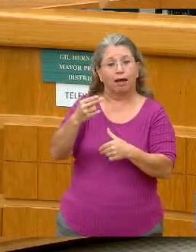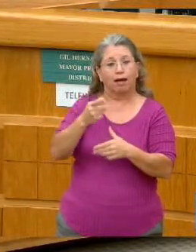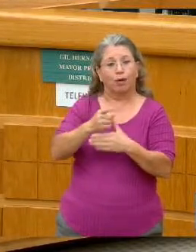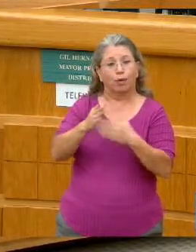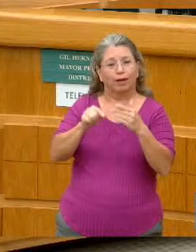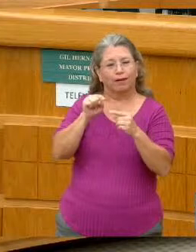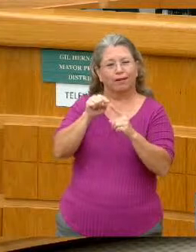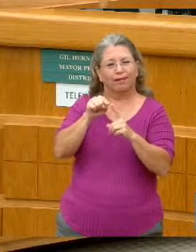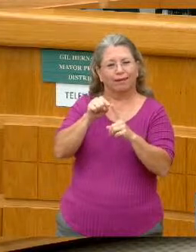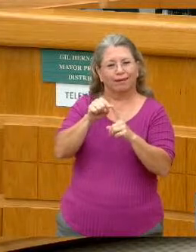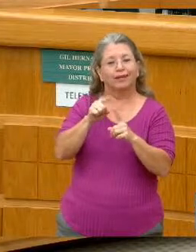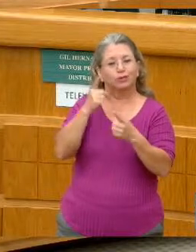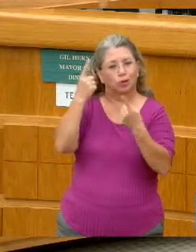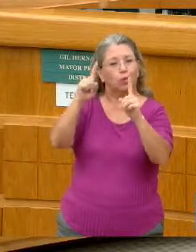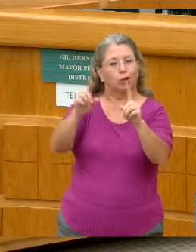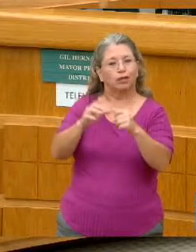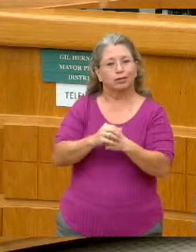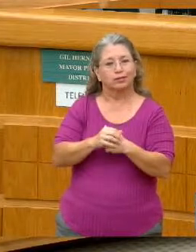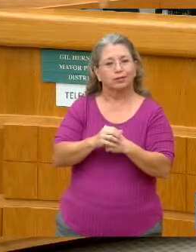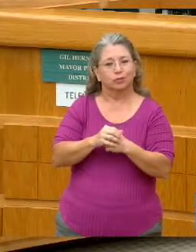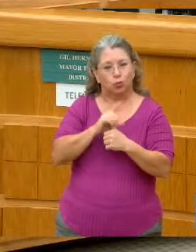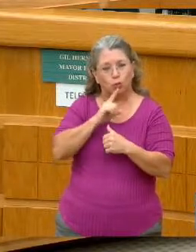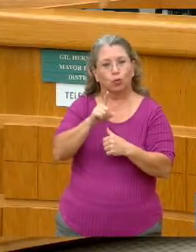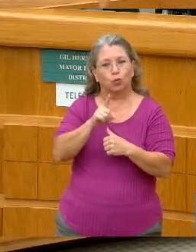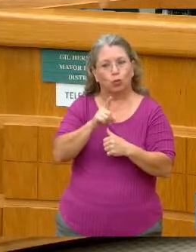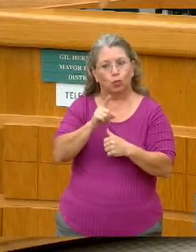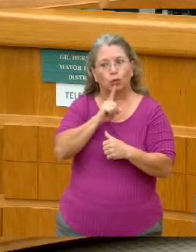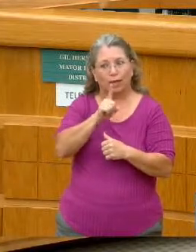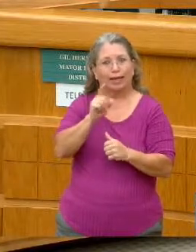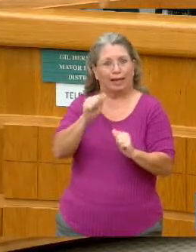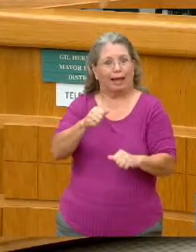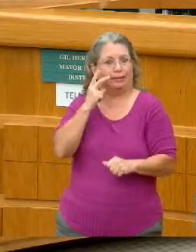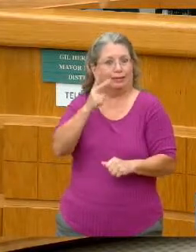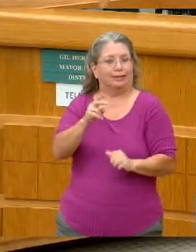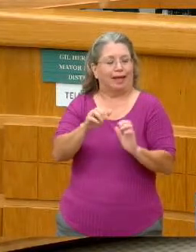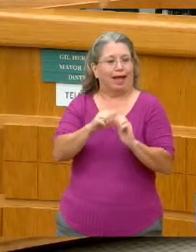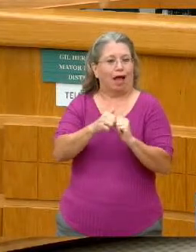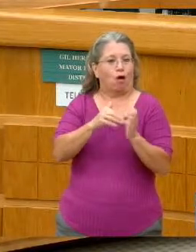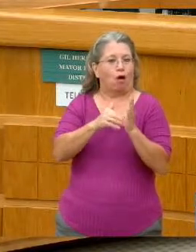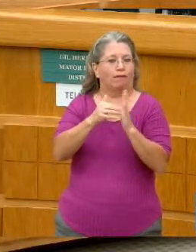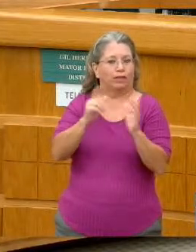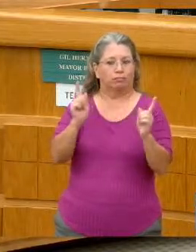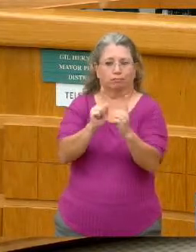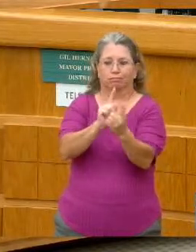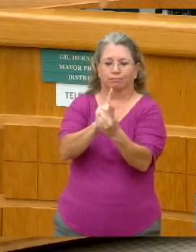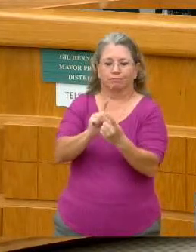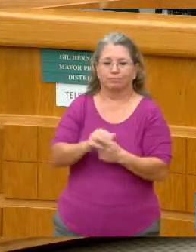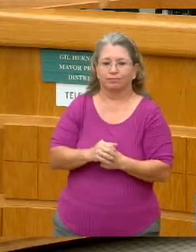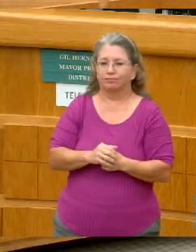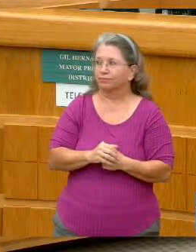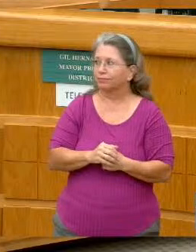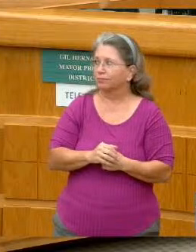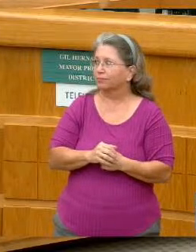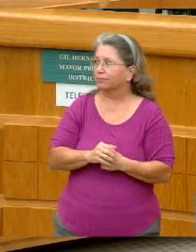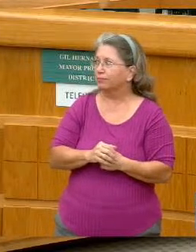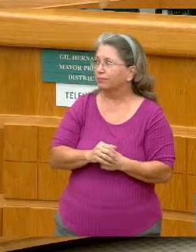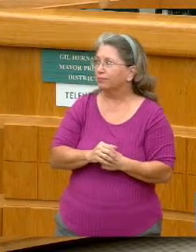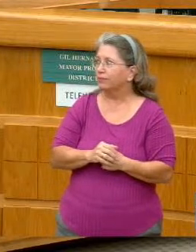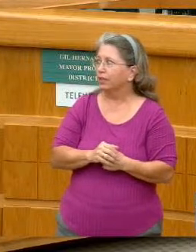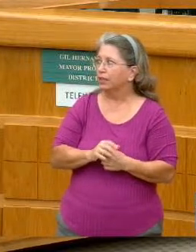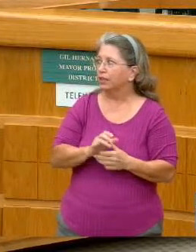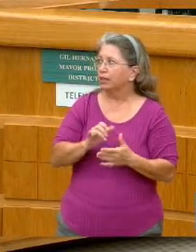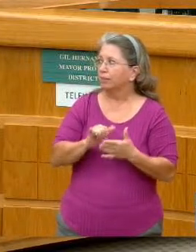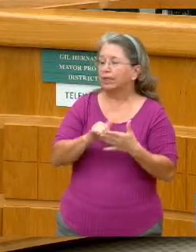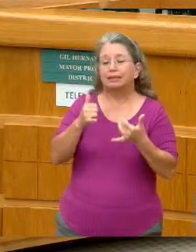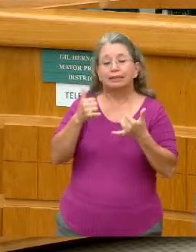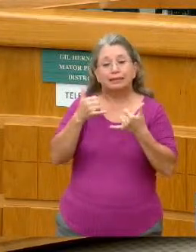tell how close you come to each other. The one thing I'll point out, we didn't go all the way back, but this was a higher encounter rate than we had during the middle of the stay-at-home.